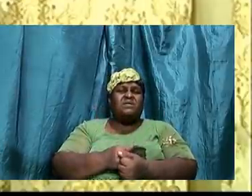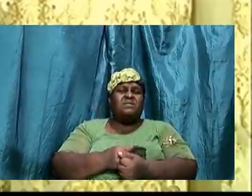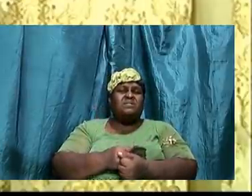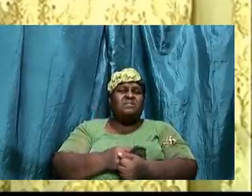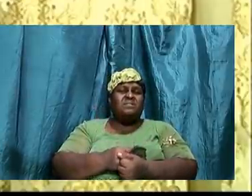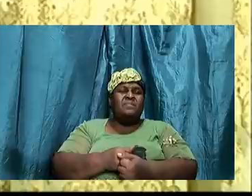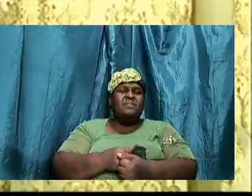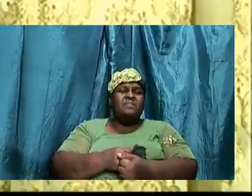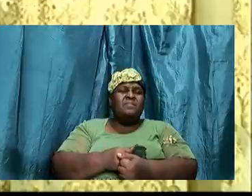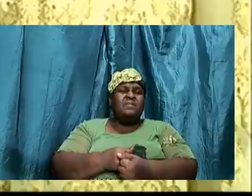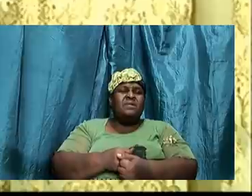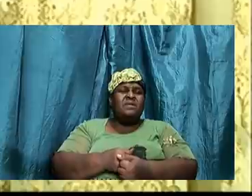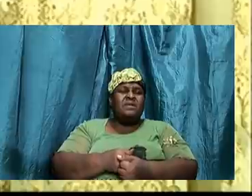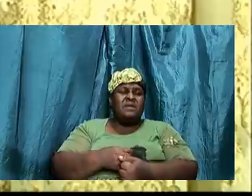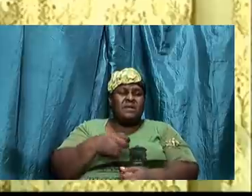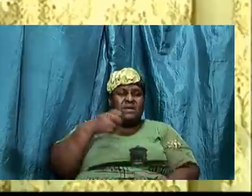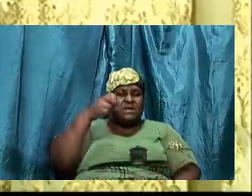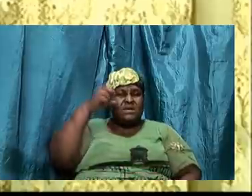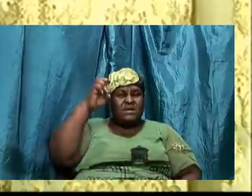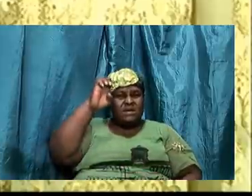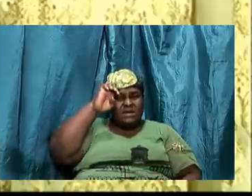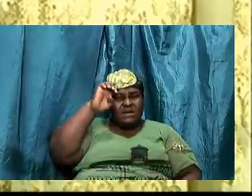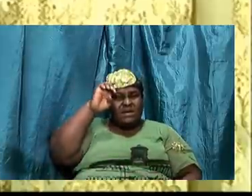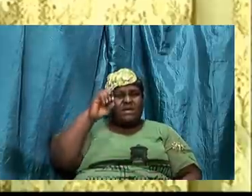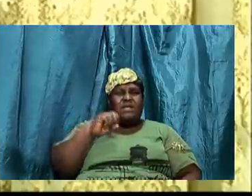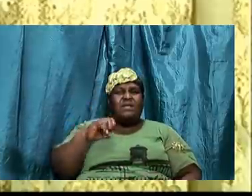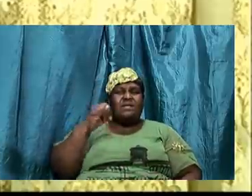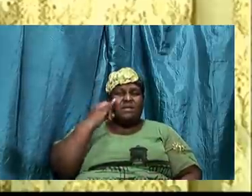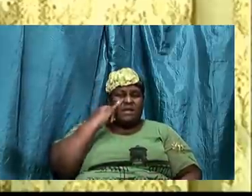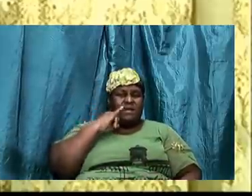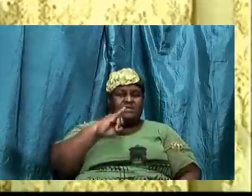15, and then Isaiah